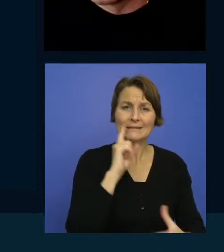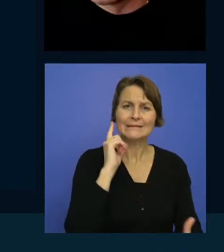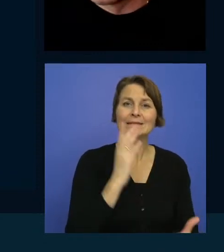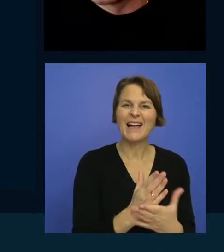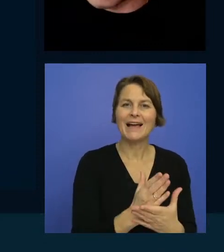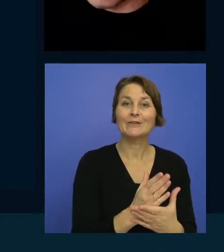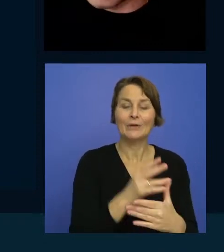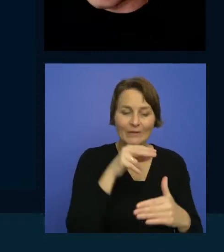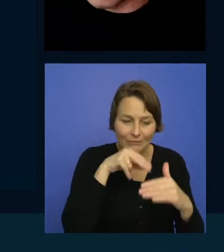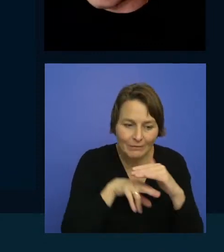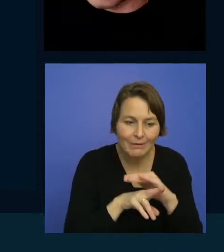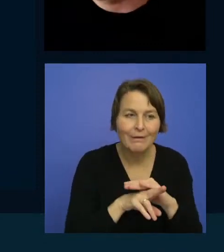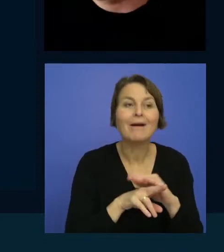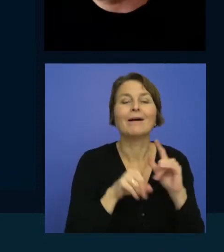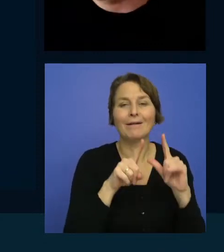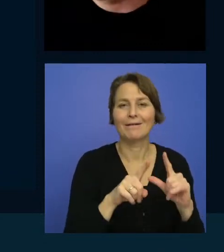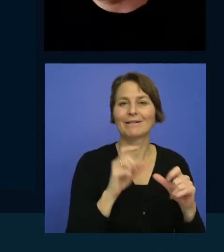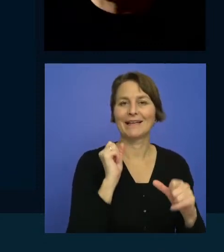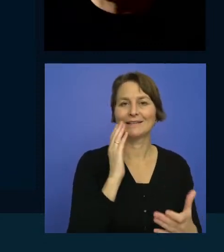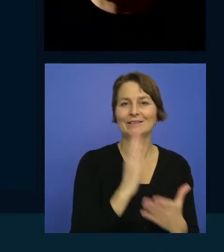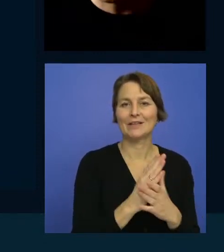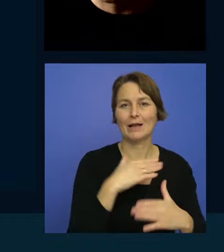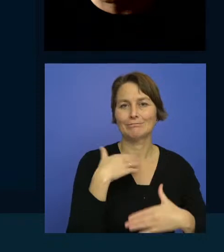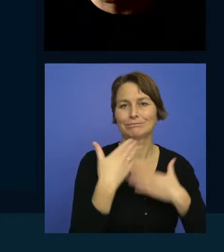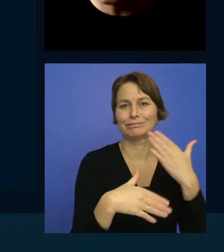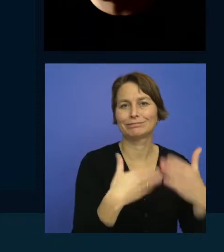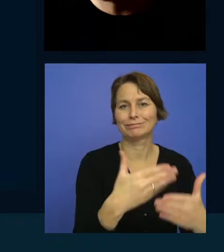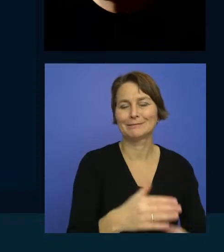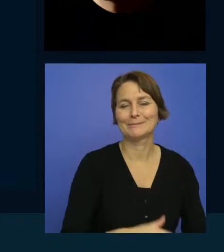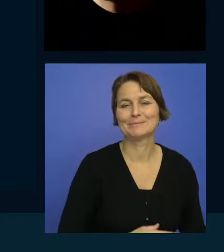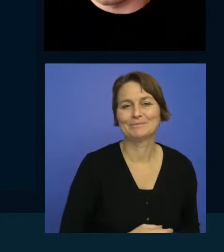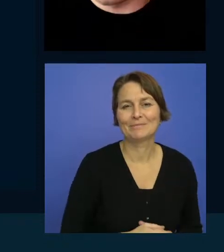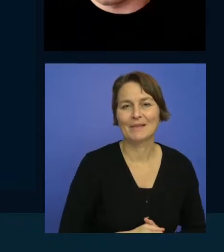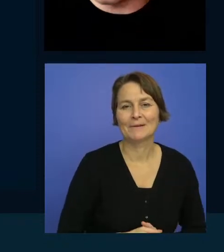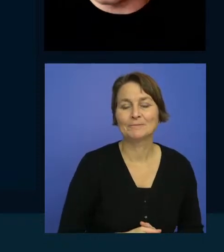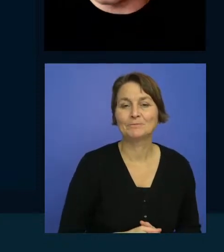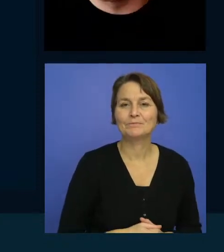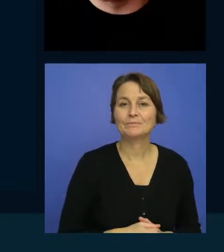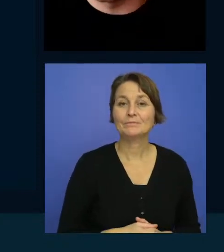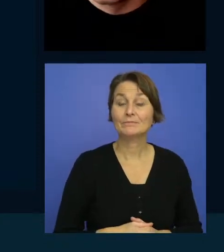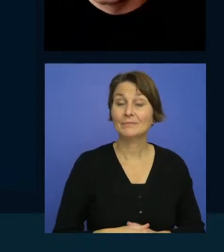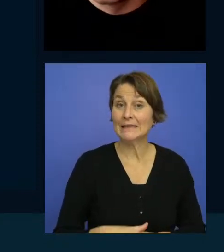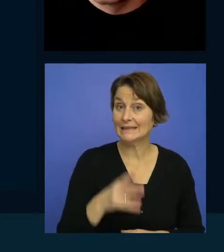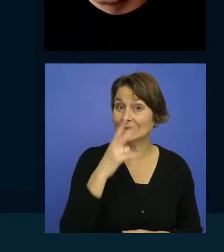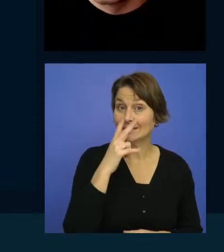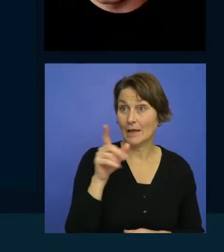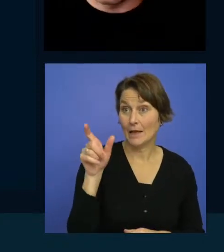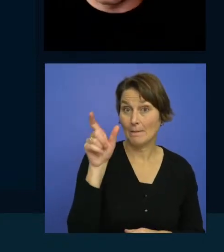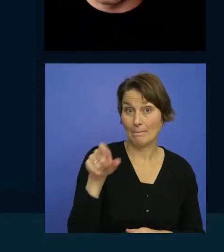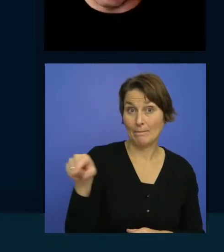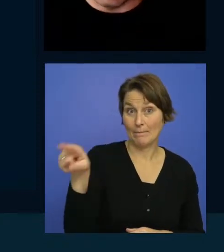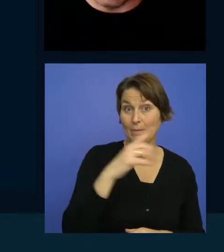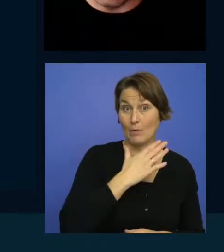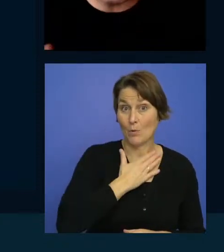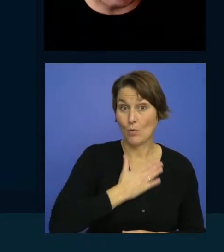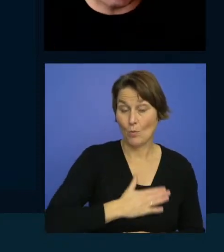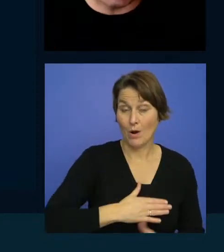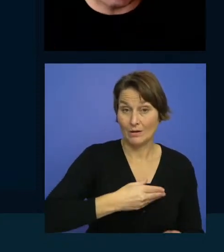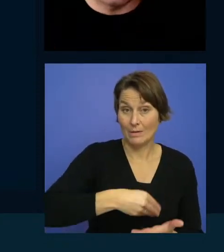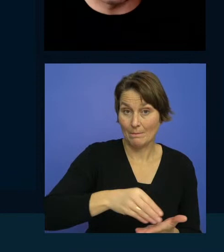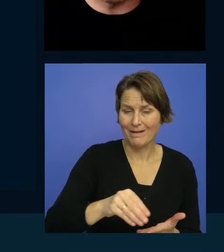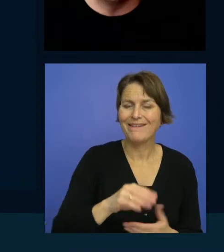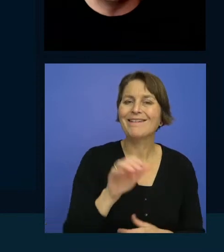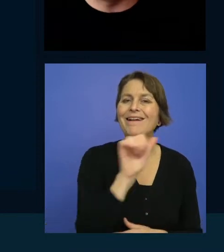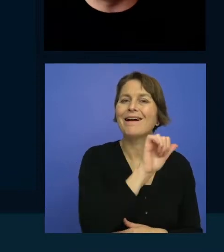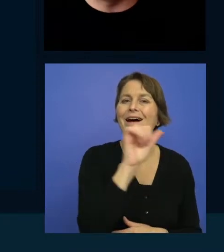of the things, what we've sort of seen, from our customers is our Azure AI customers are using